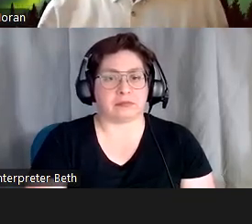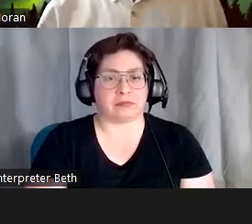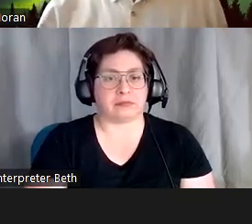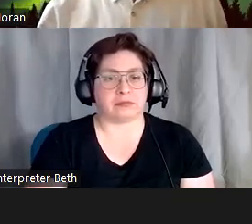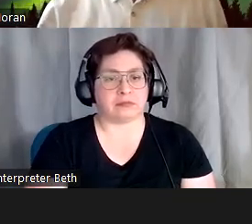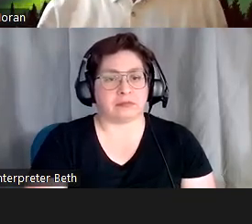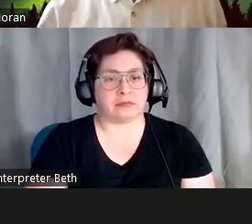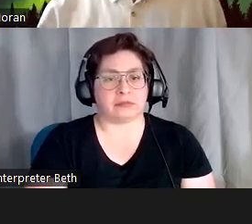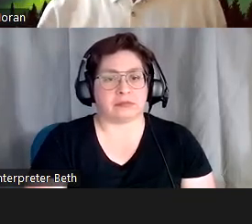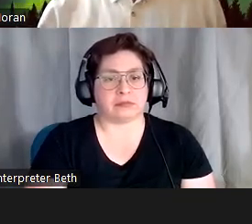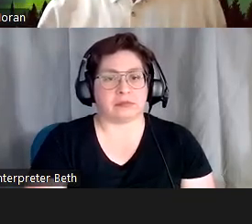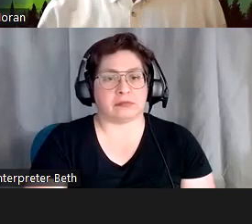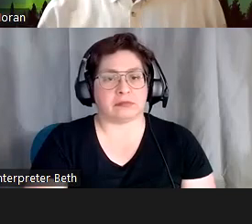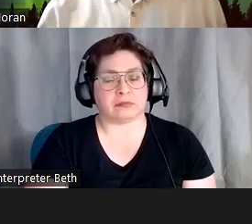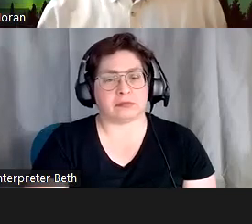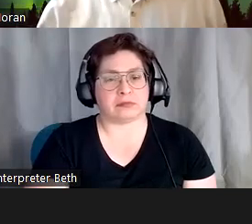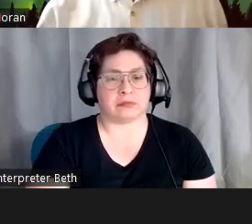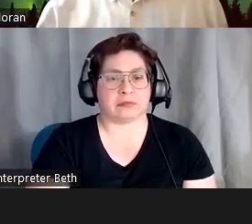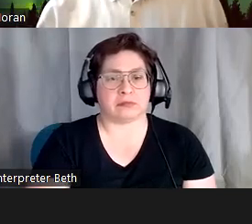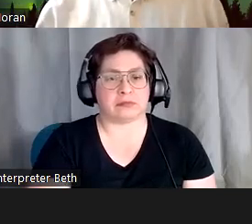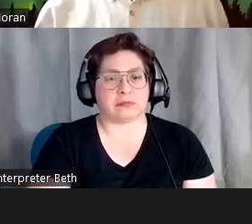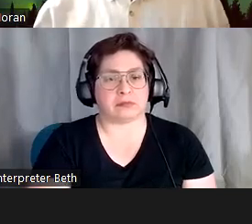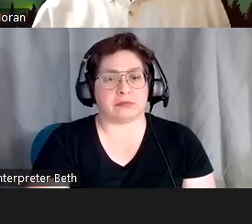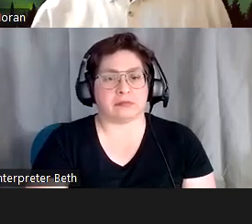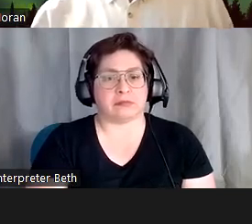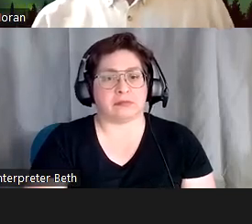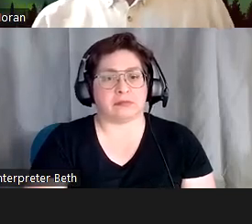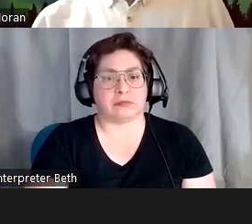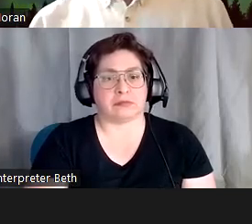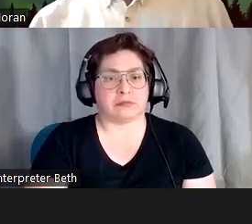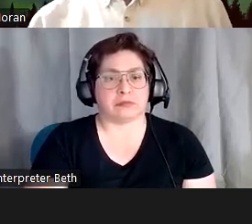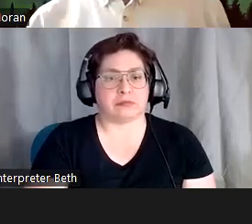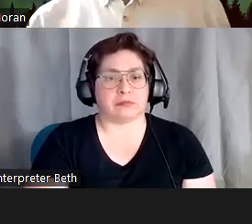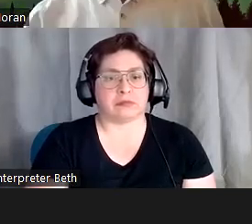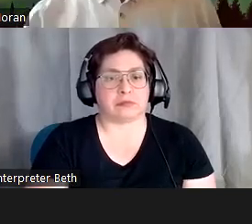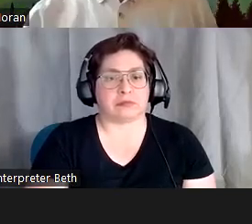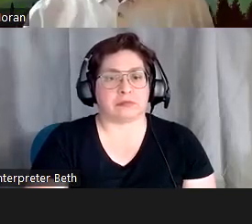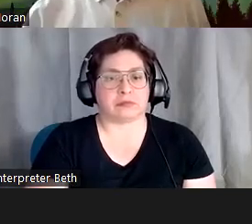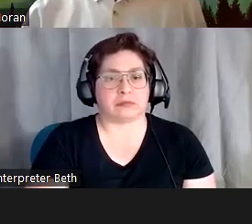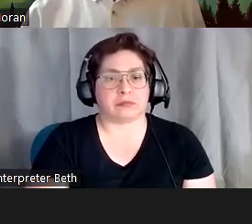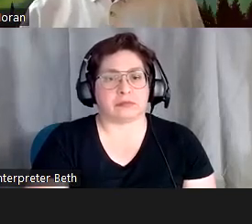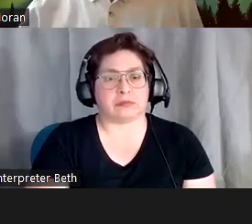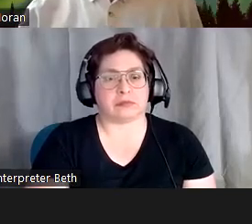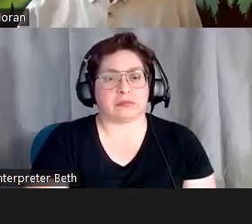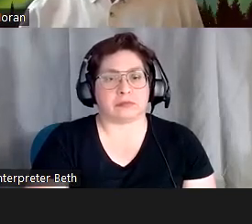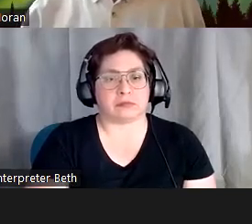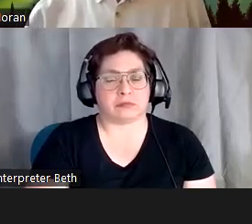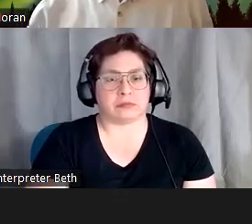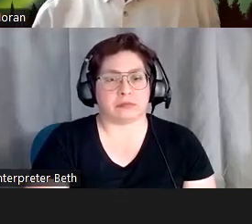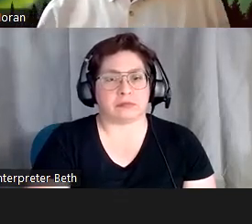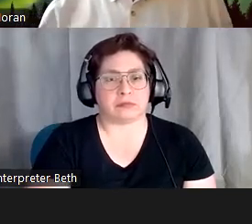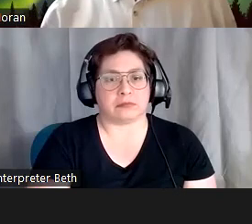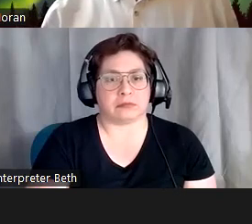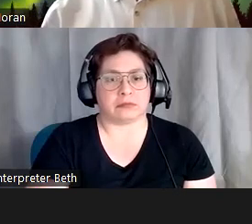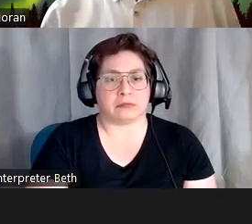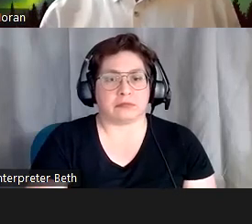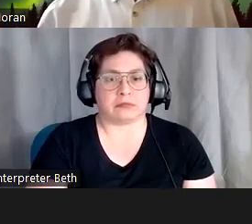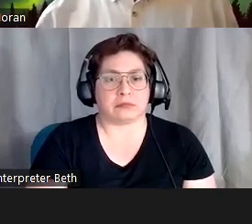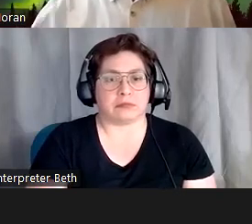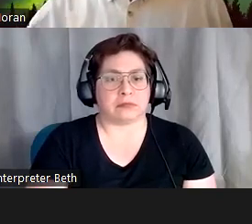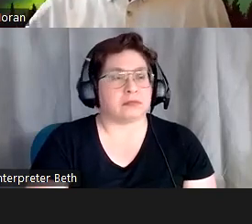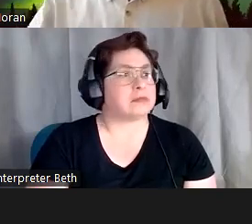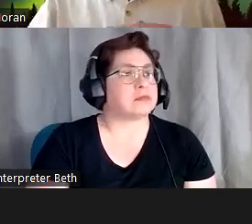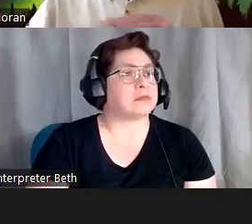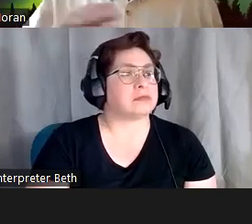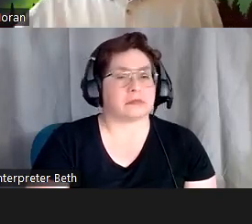management opportunities or mitigation strategies are. Well, just to follow up on that invasive, I mean, do we know a timeline for when